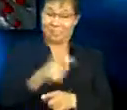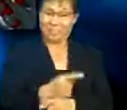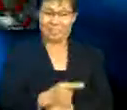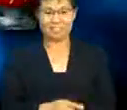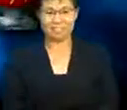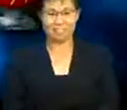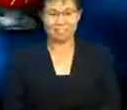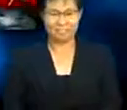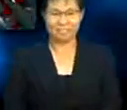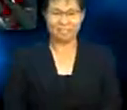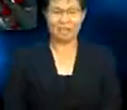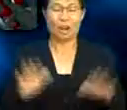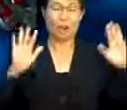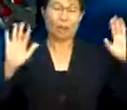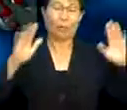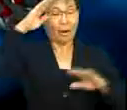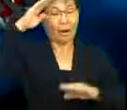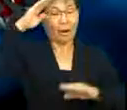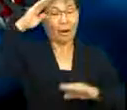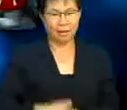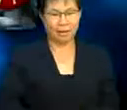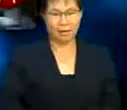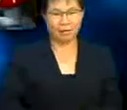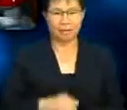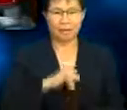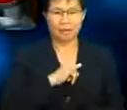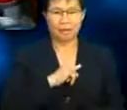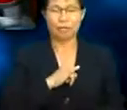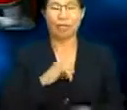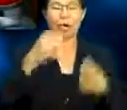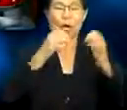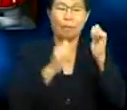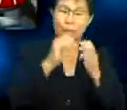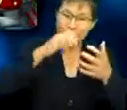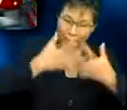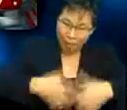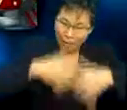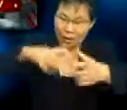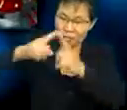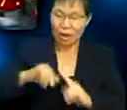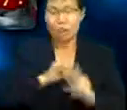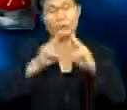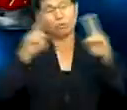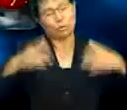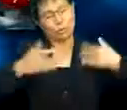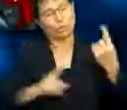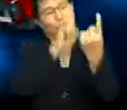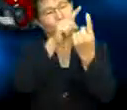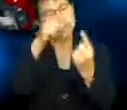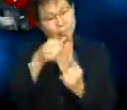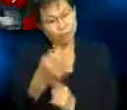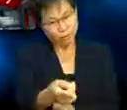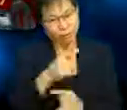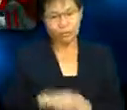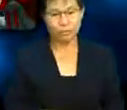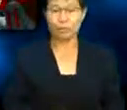Yep, yours truly. Oh, hi. I'm one of your mechanical friends. I'm so glad